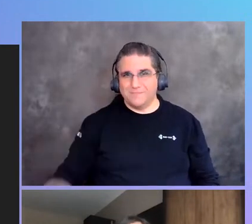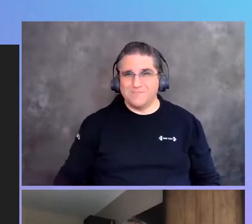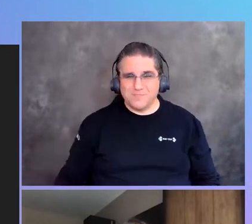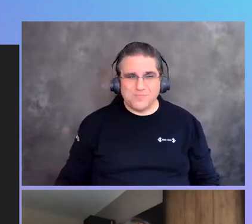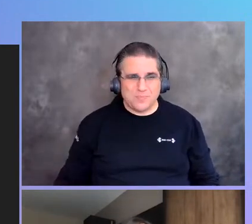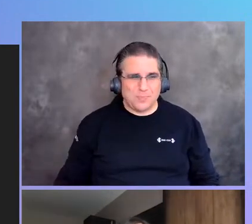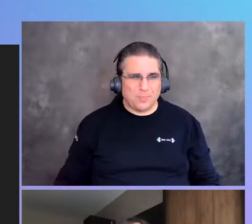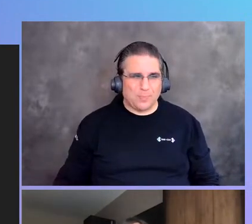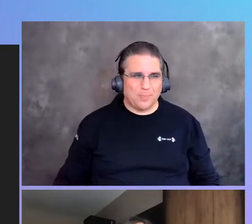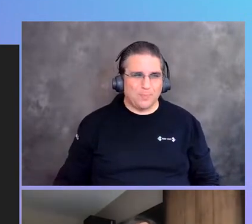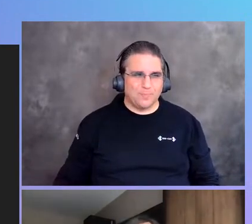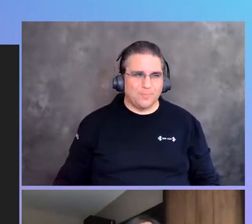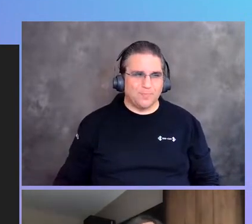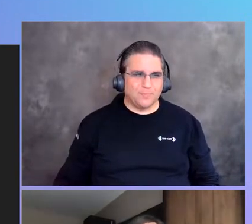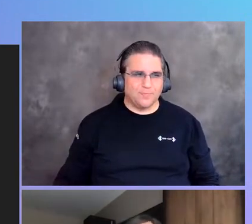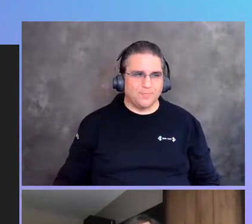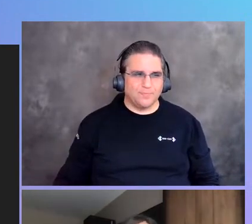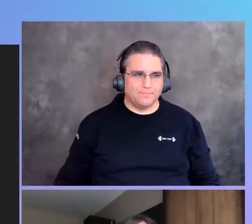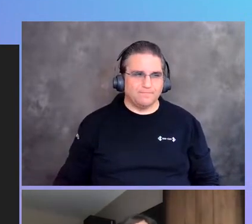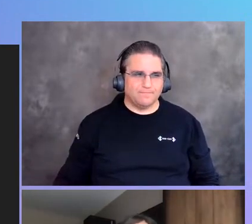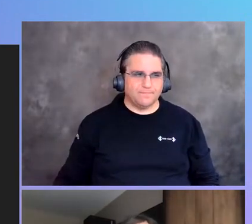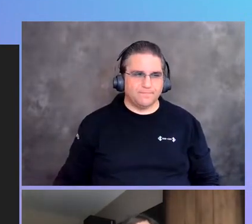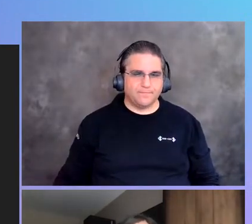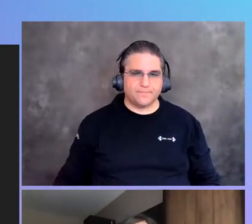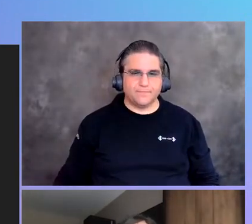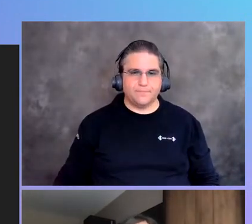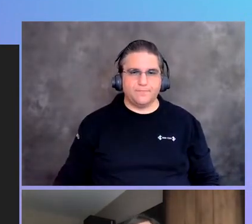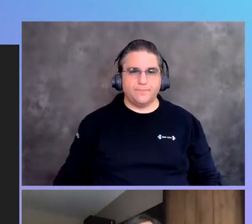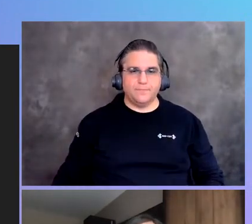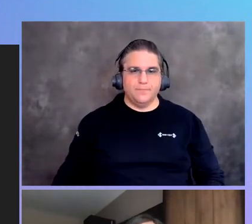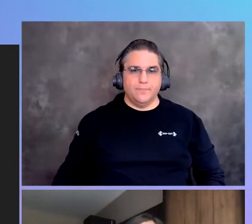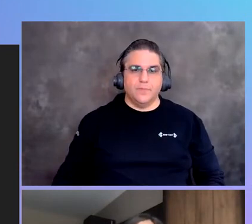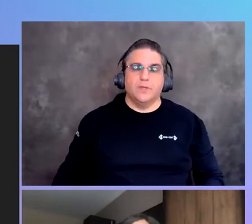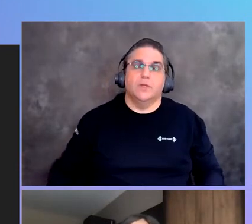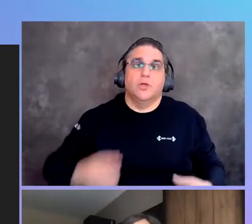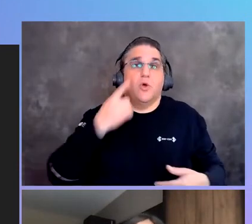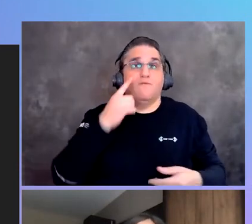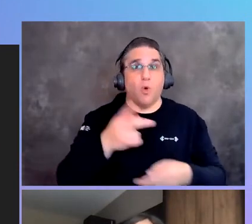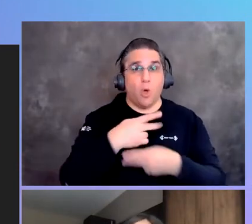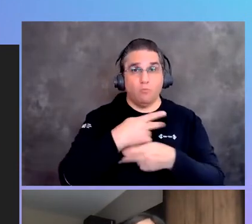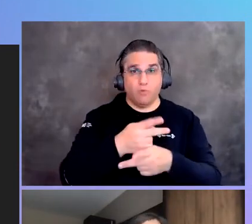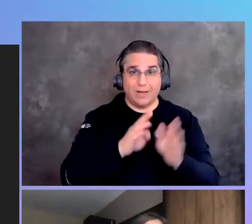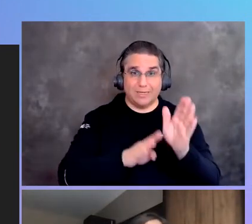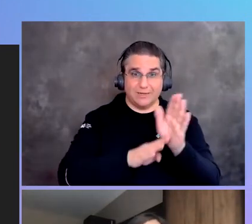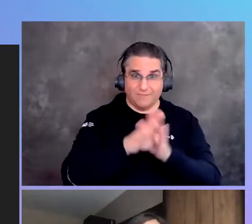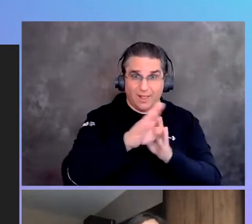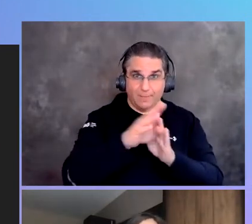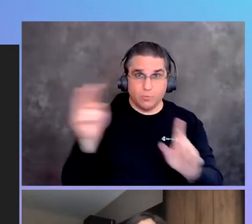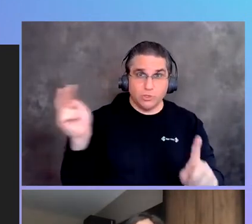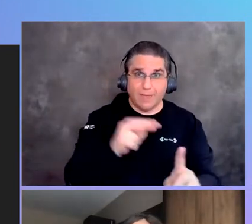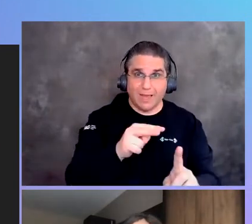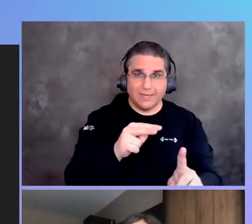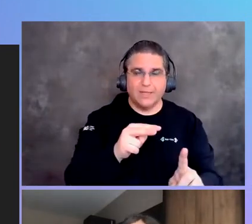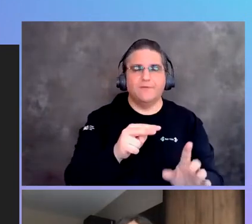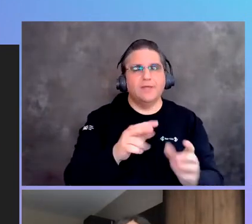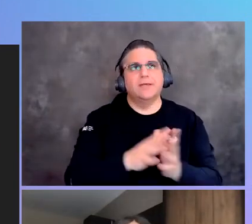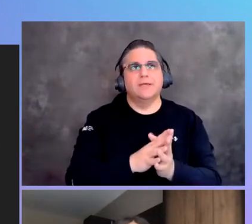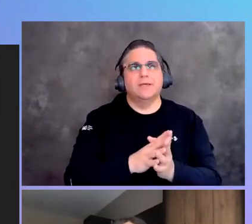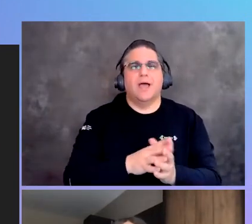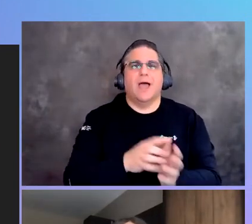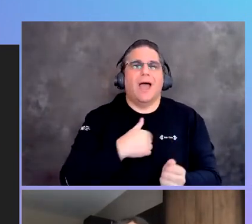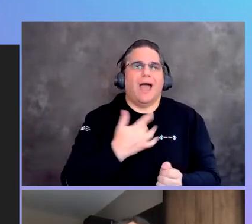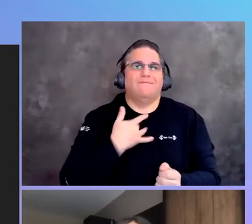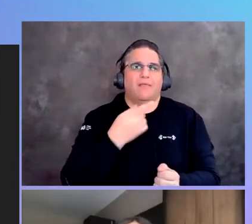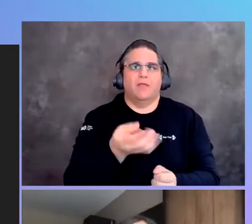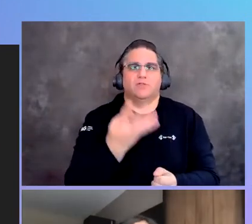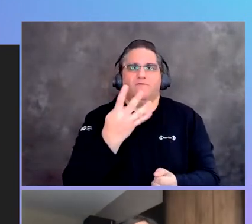So thinking about usability in a product development perspective, to me, I broadly view product development in 4 stages. You